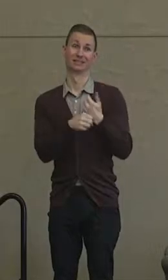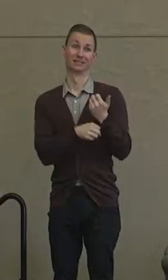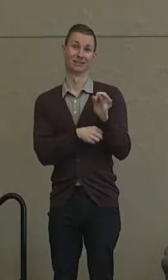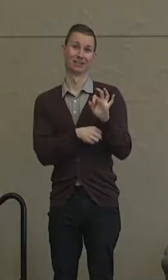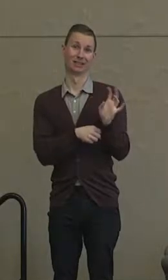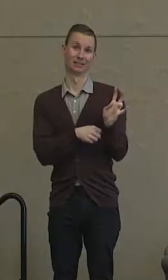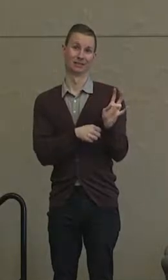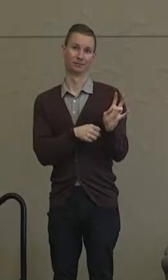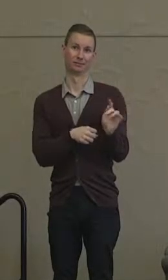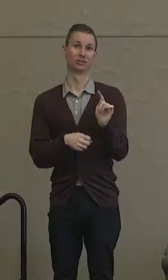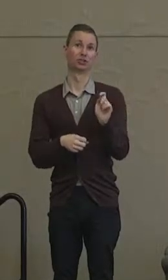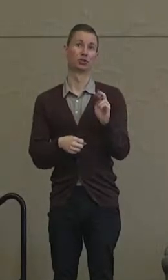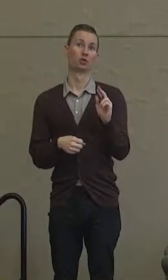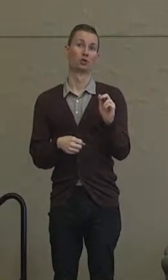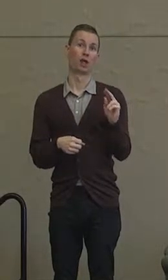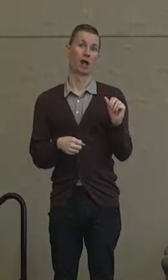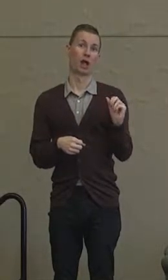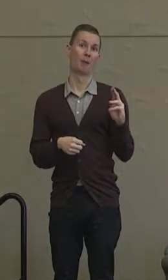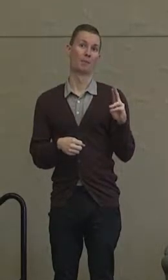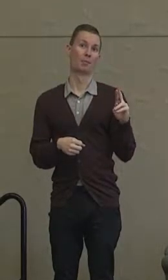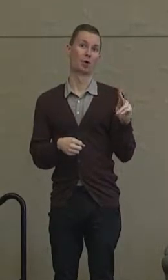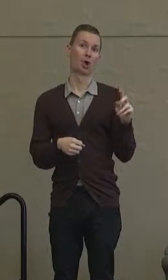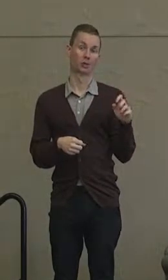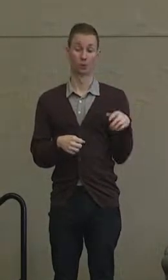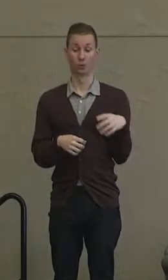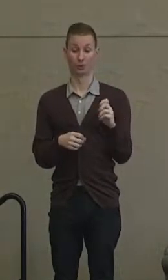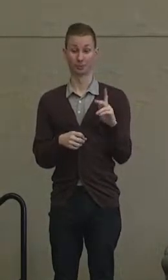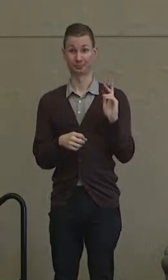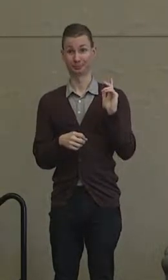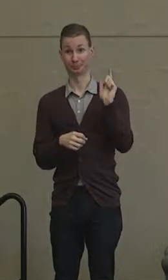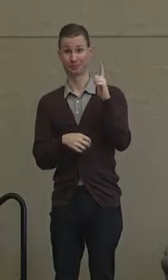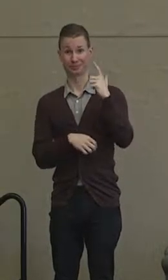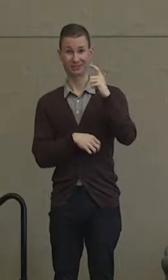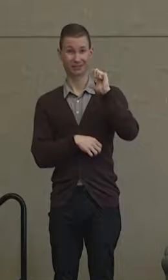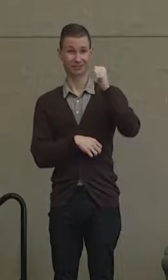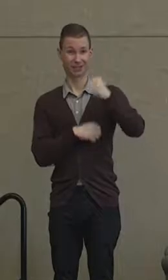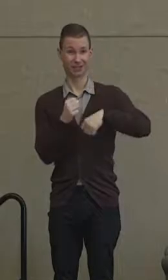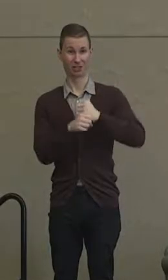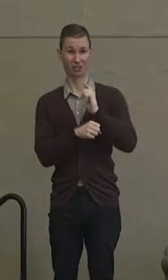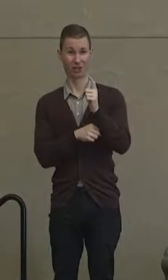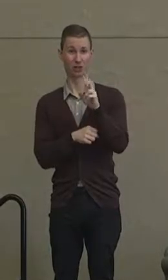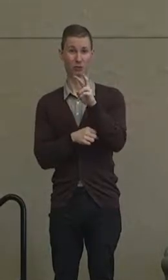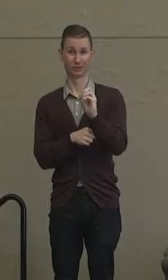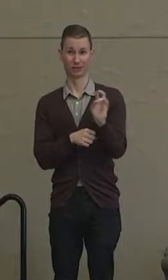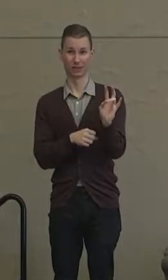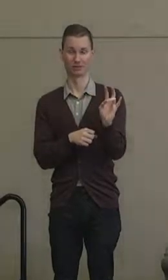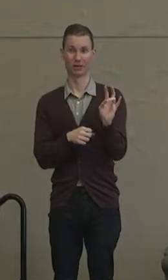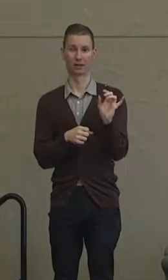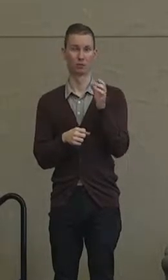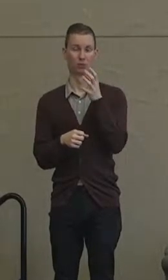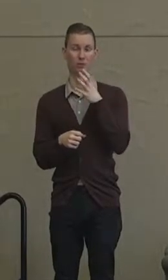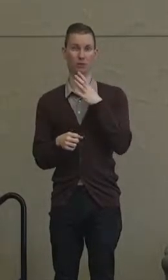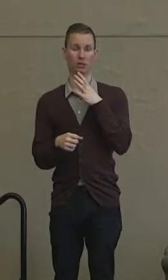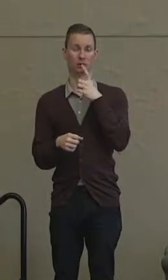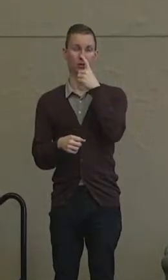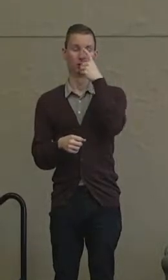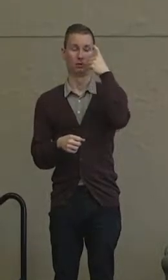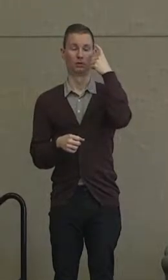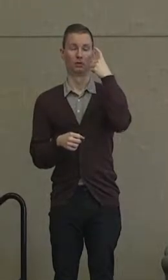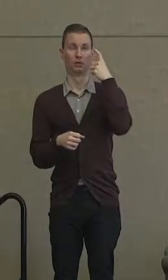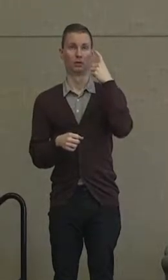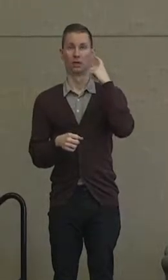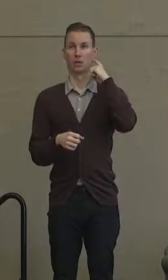1997, Tarana Burke. 10 years later, 2007, still haunted by the story that she heard from